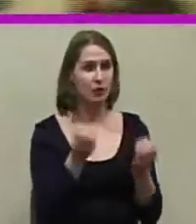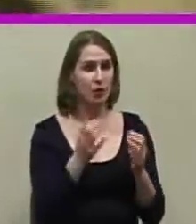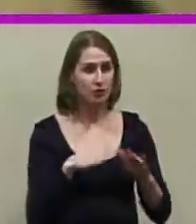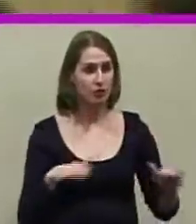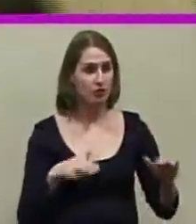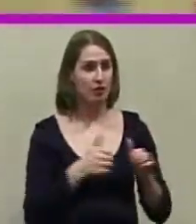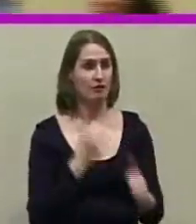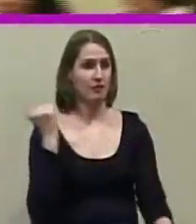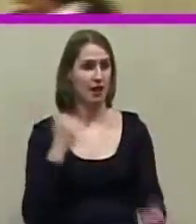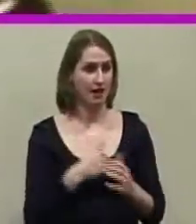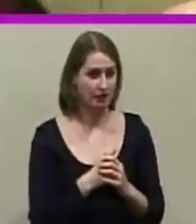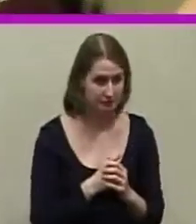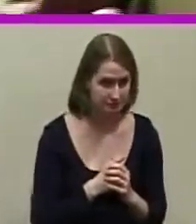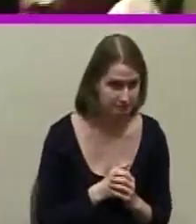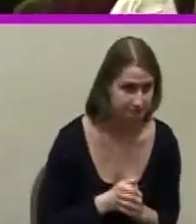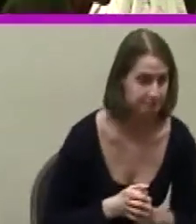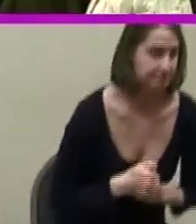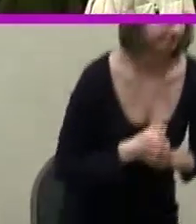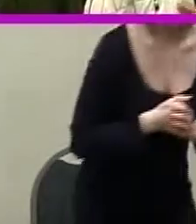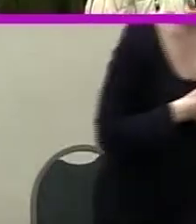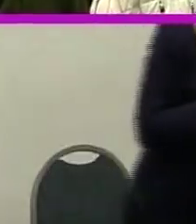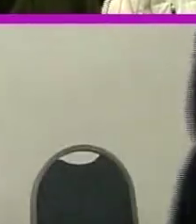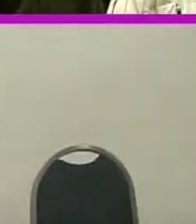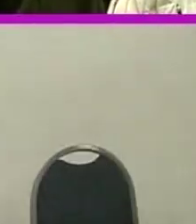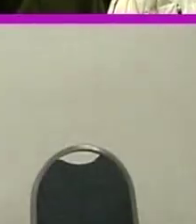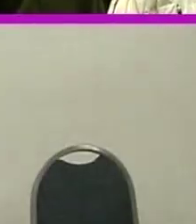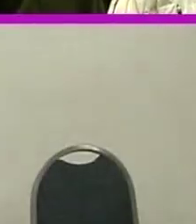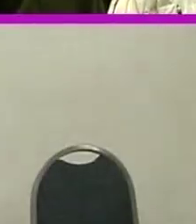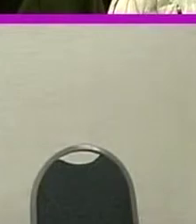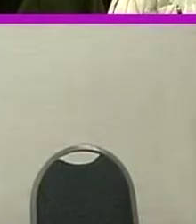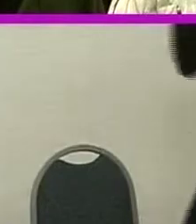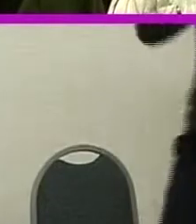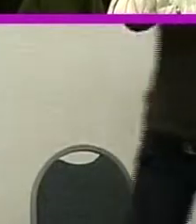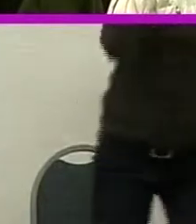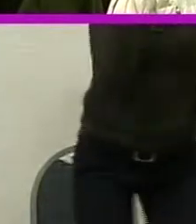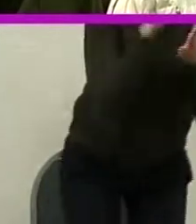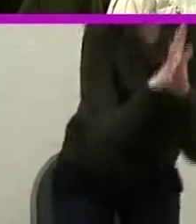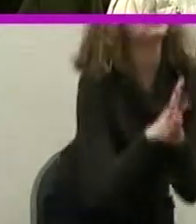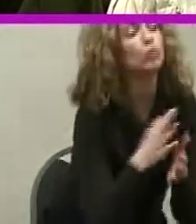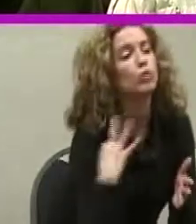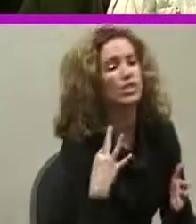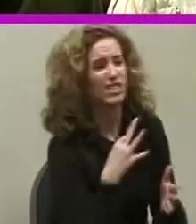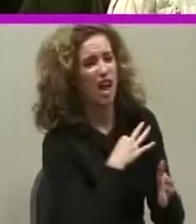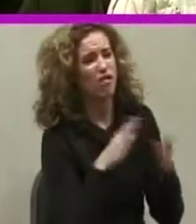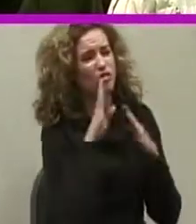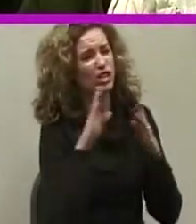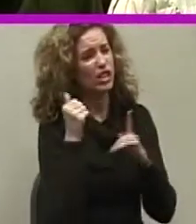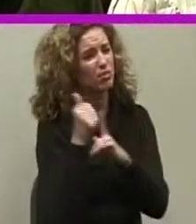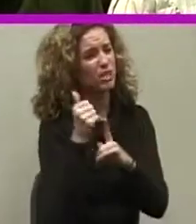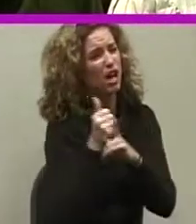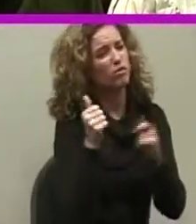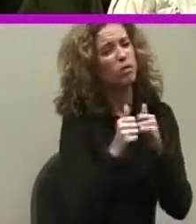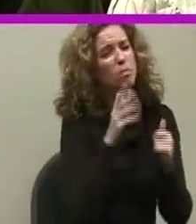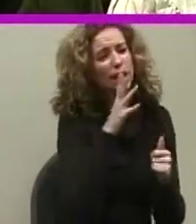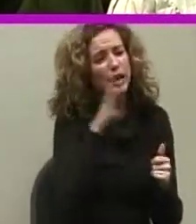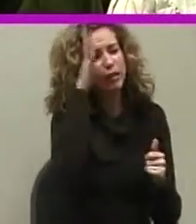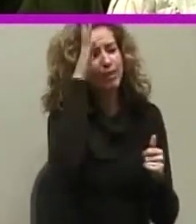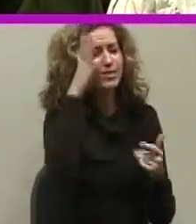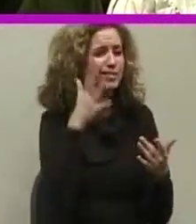think this is almost sort of, the school personnel are also frustrated with the whole thing with the parents and everybody, because it's all just